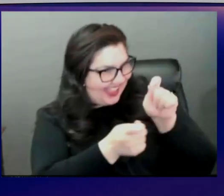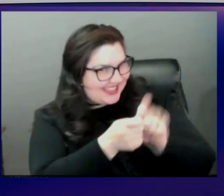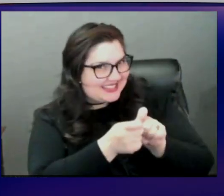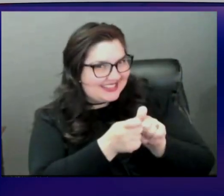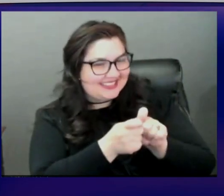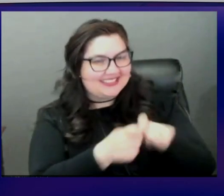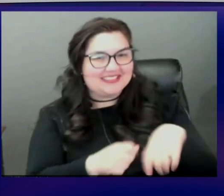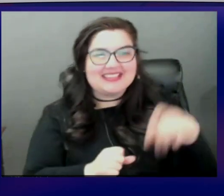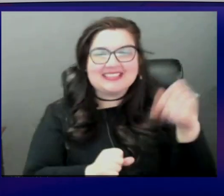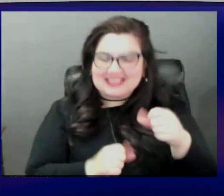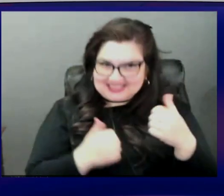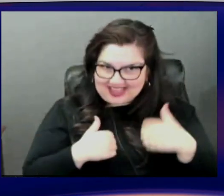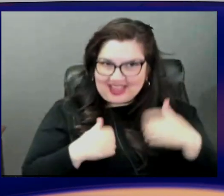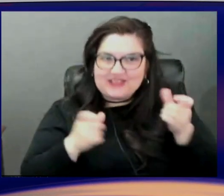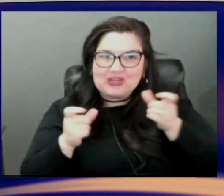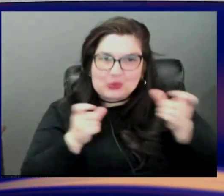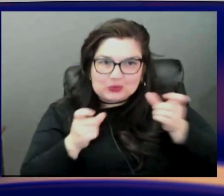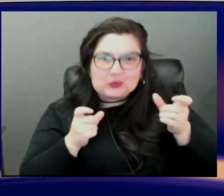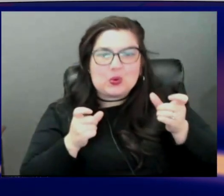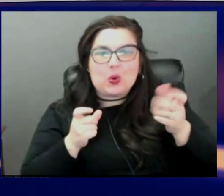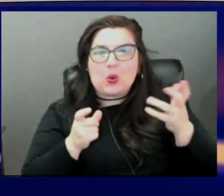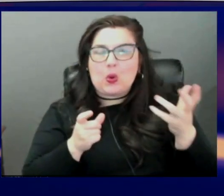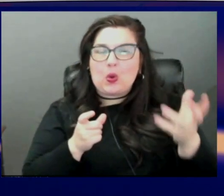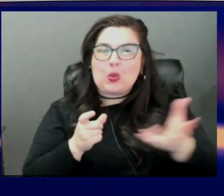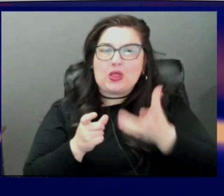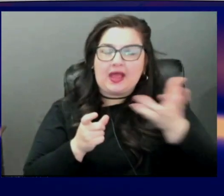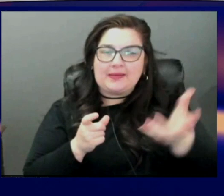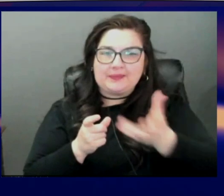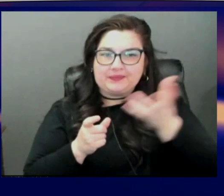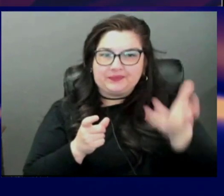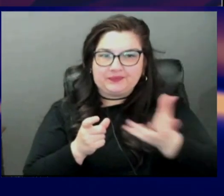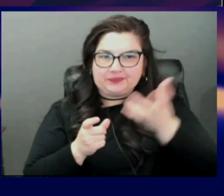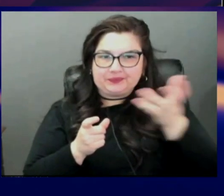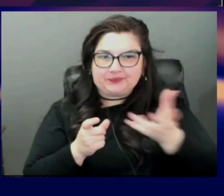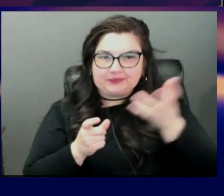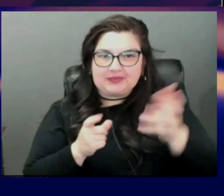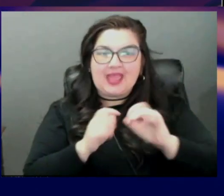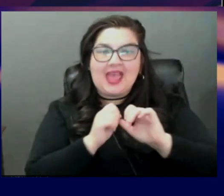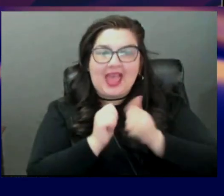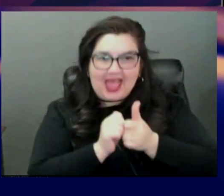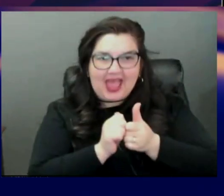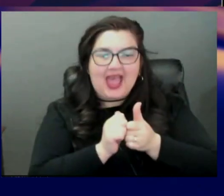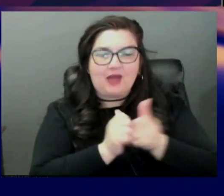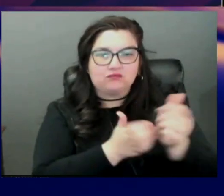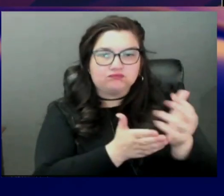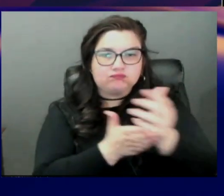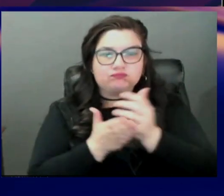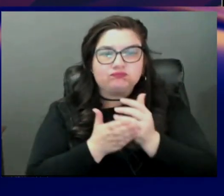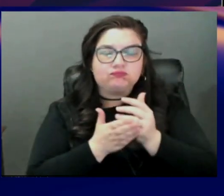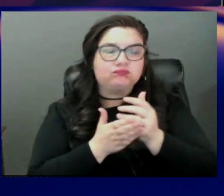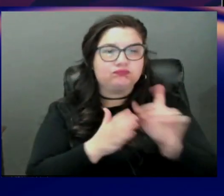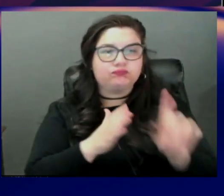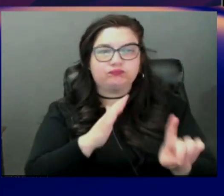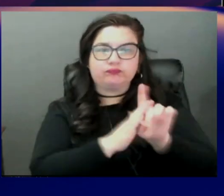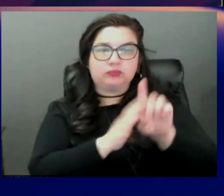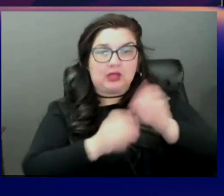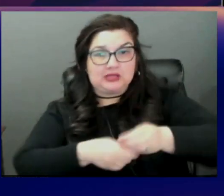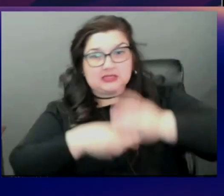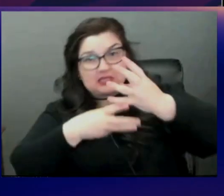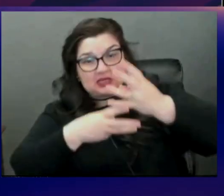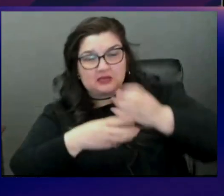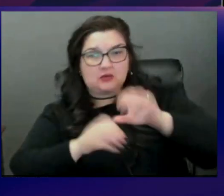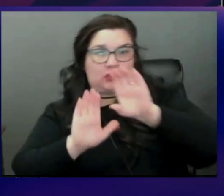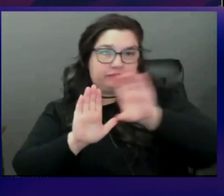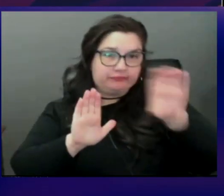so it has some controls for kind of controlling the how the collection appears. You can add search, you can add